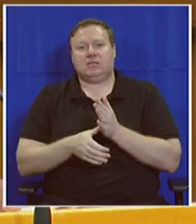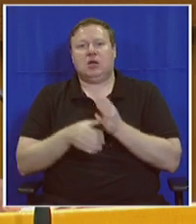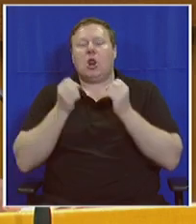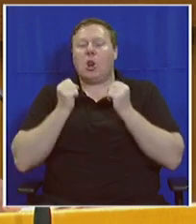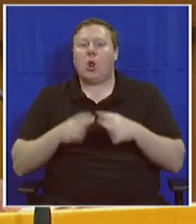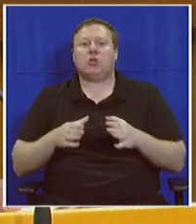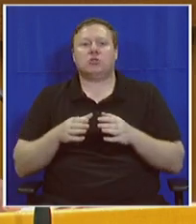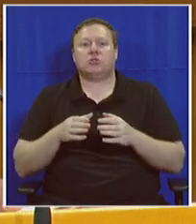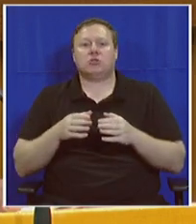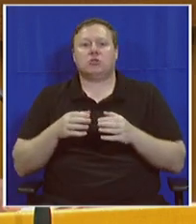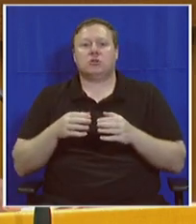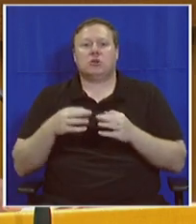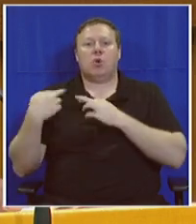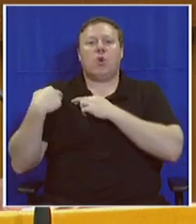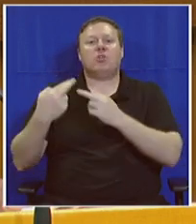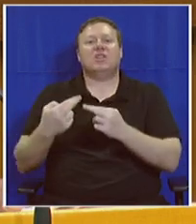ambassador.